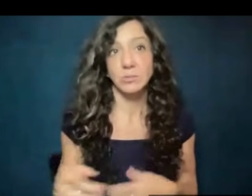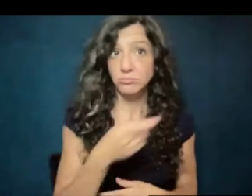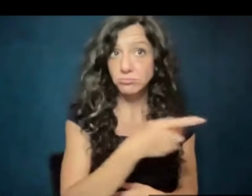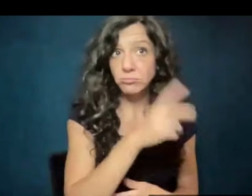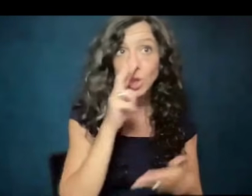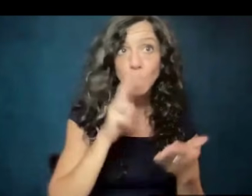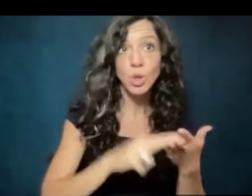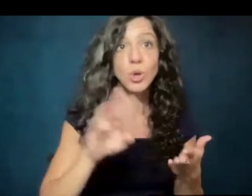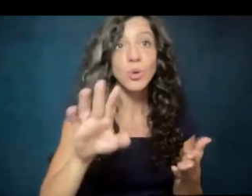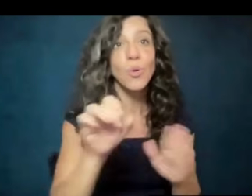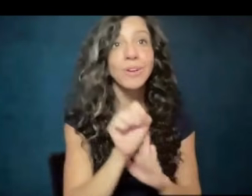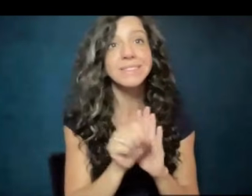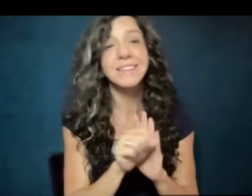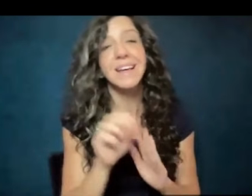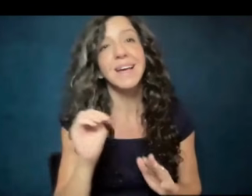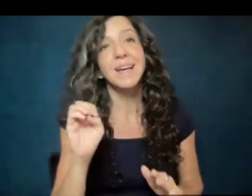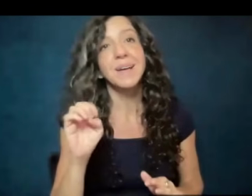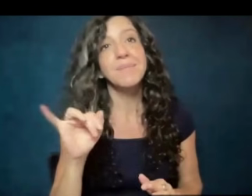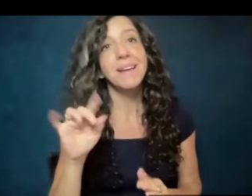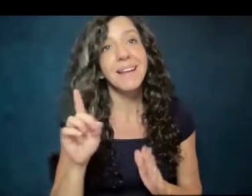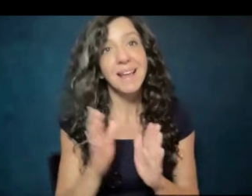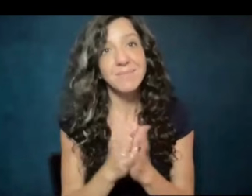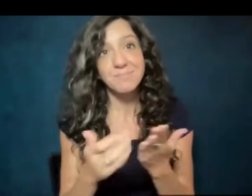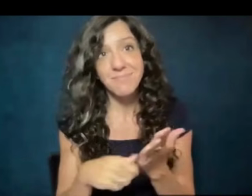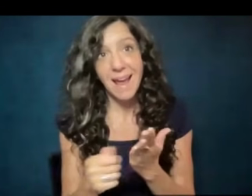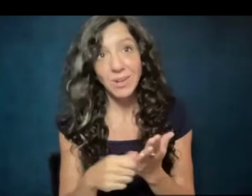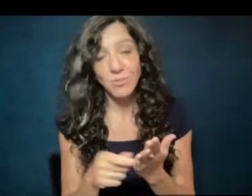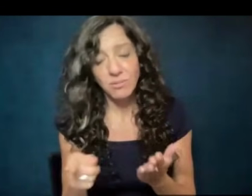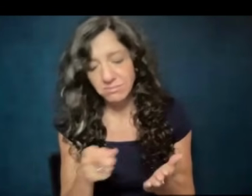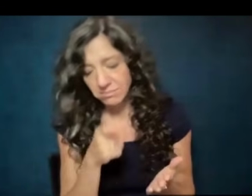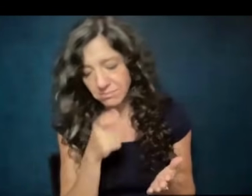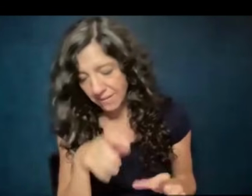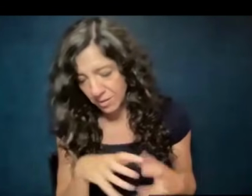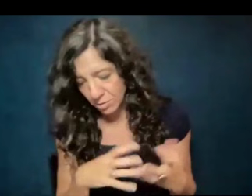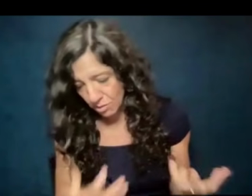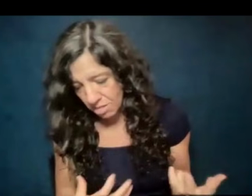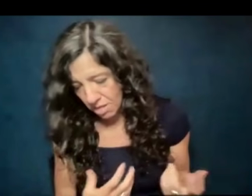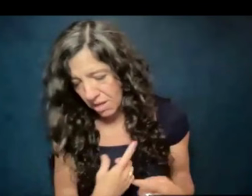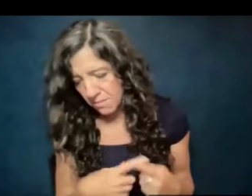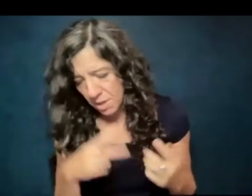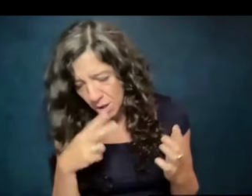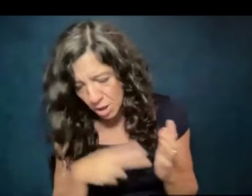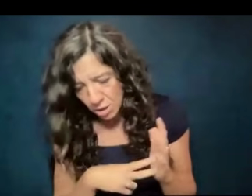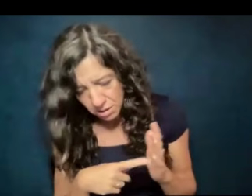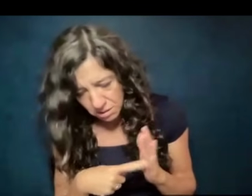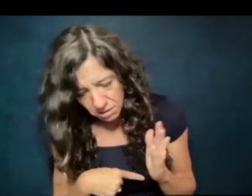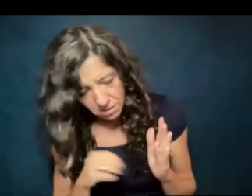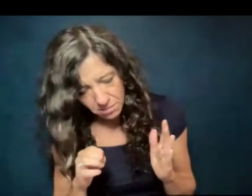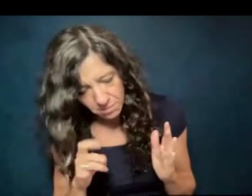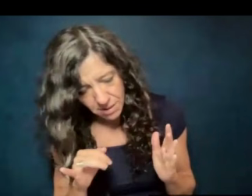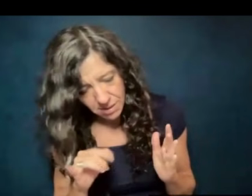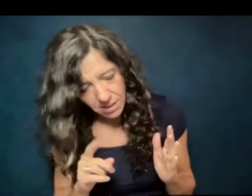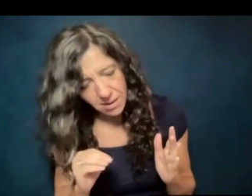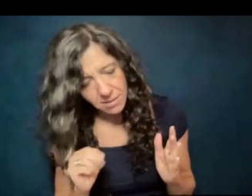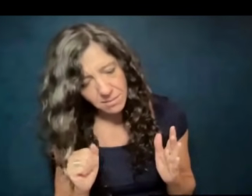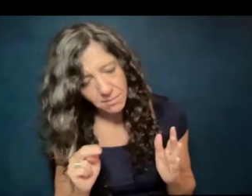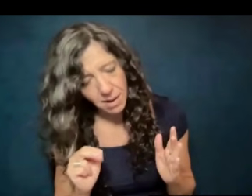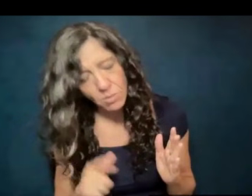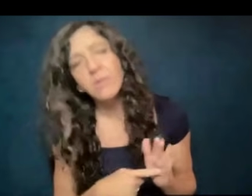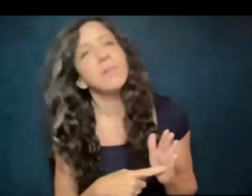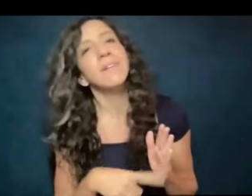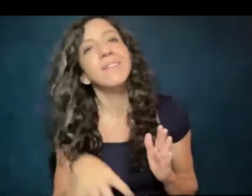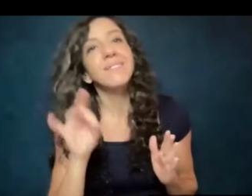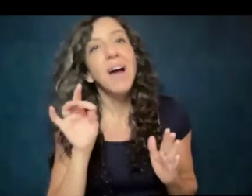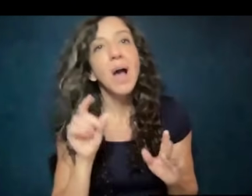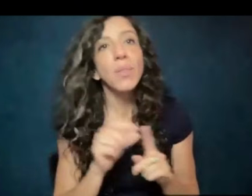state Medicaid's manual, you wouldn't have to do much. Just get to the Medicaid manual and search the word using